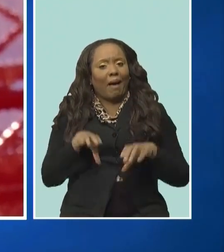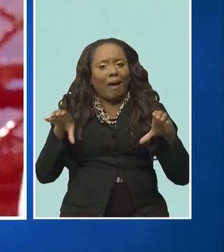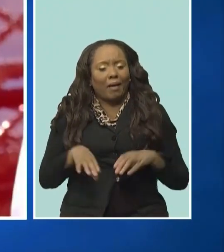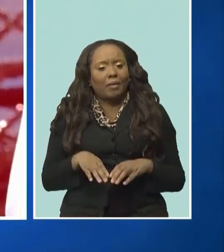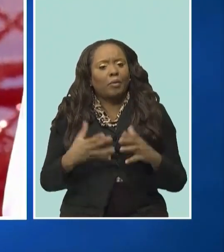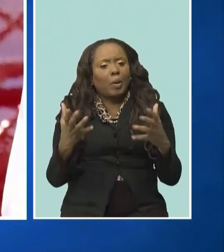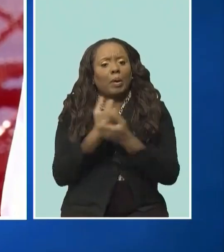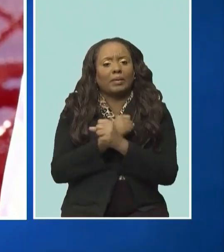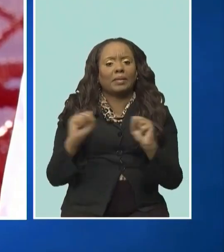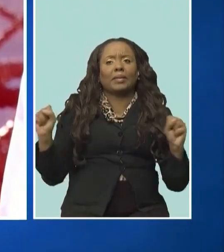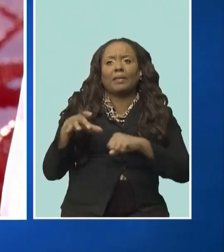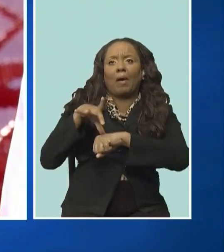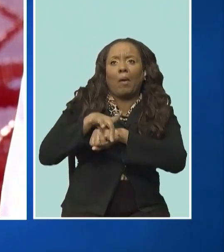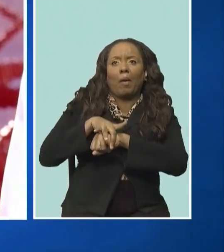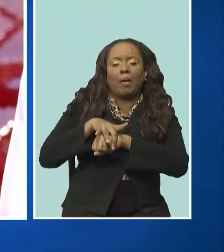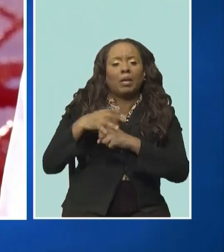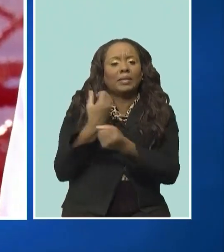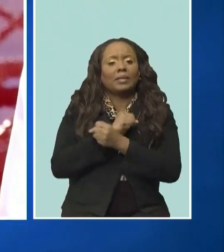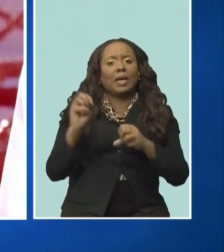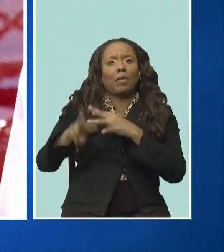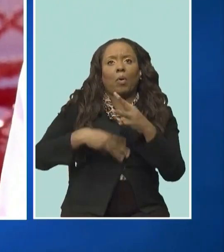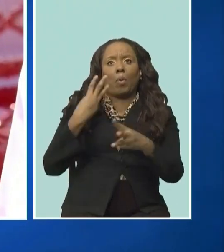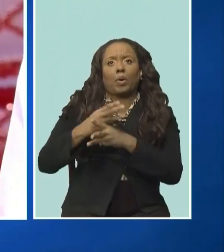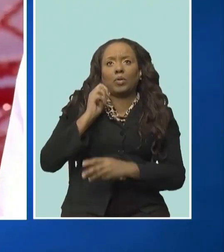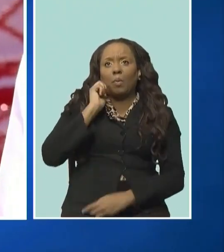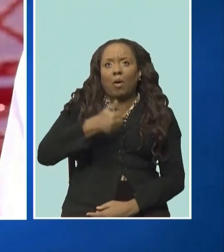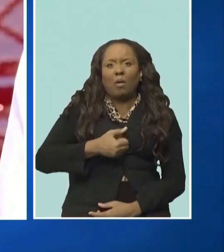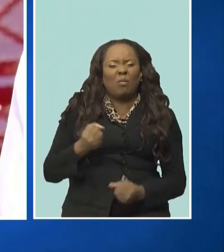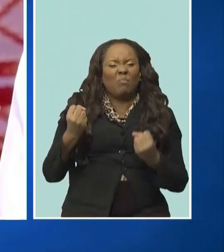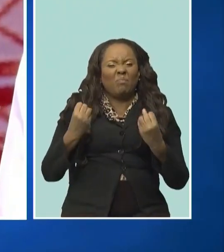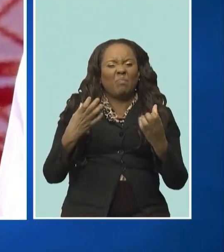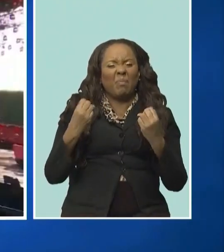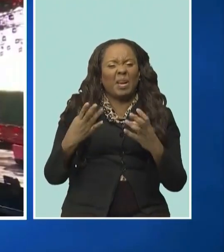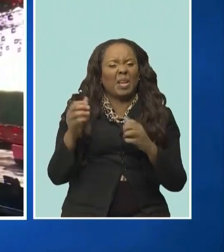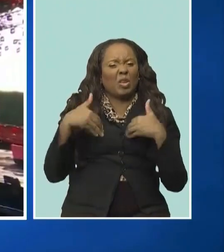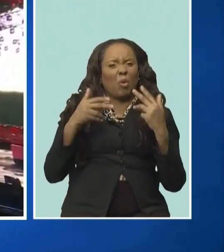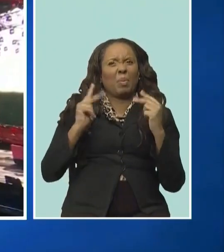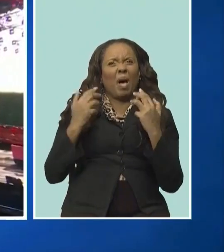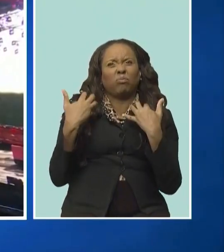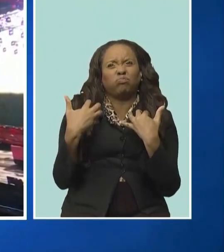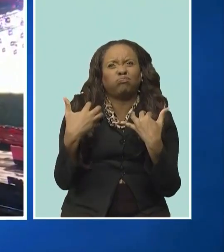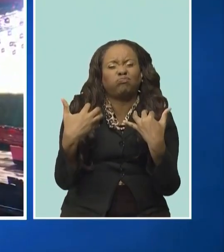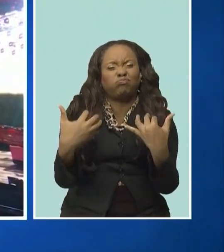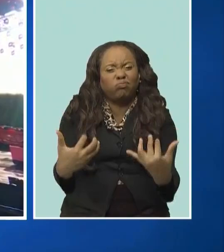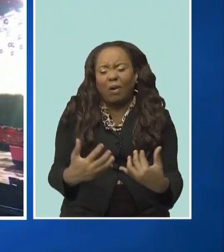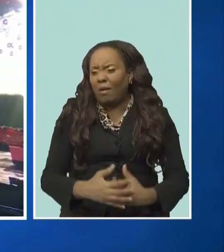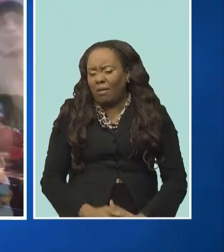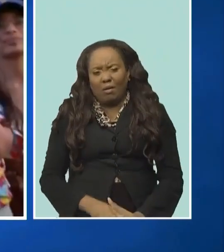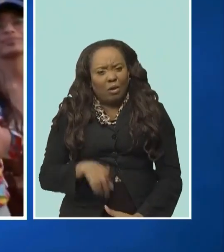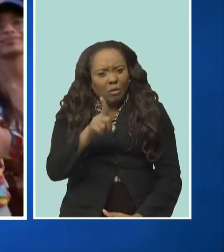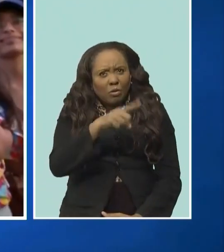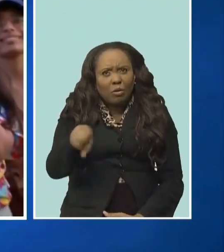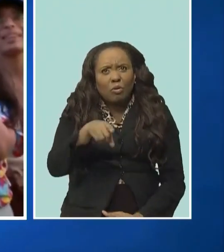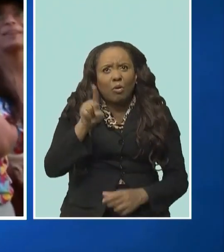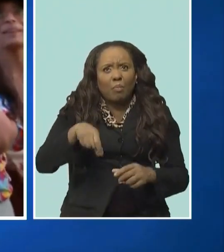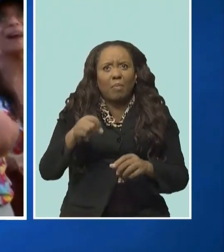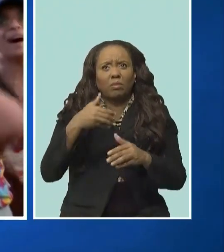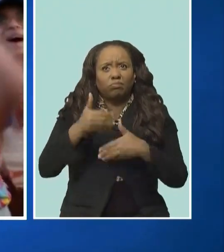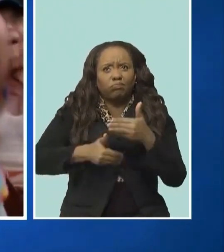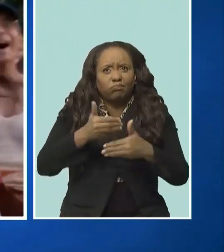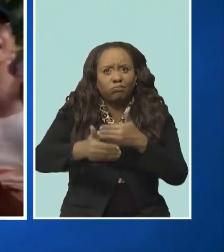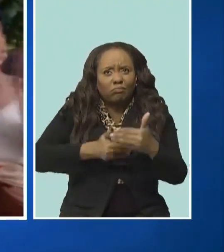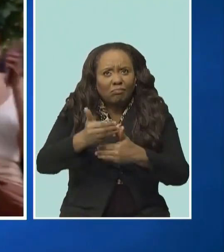save the planet tomorrow. I see so many young people in here, and you are the ones who must make that progress. We